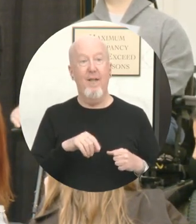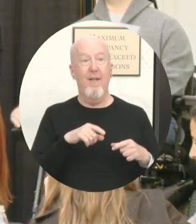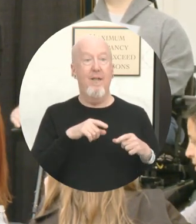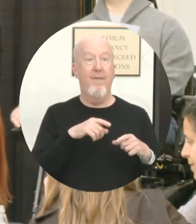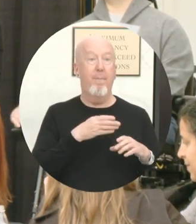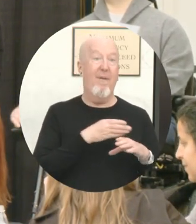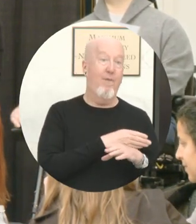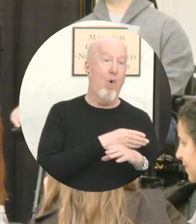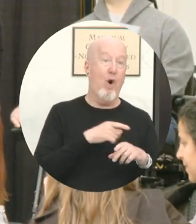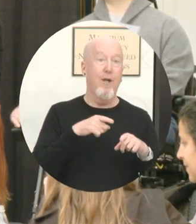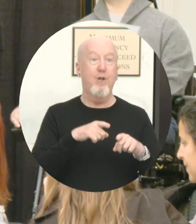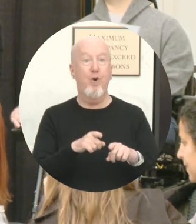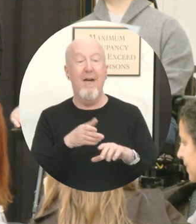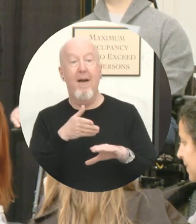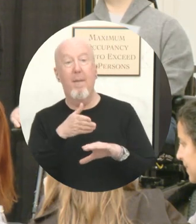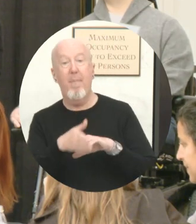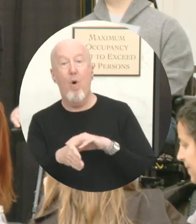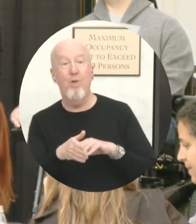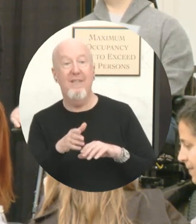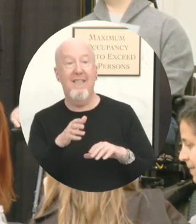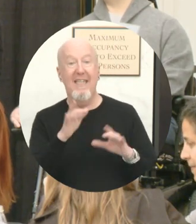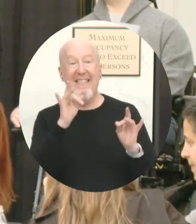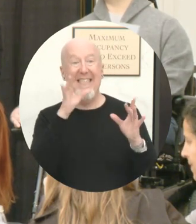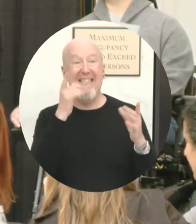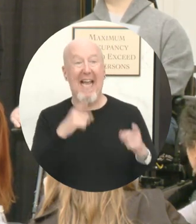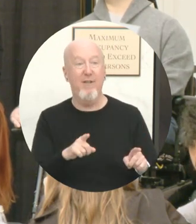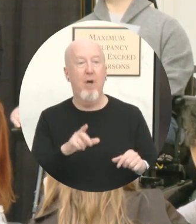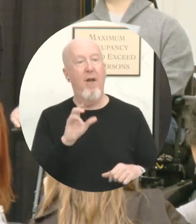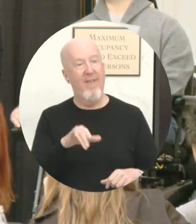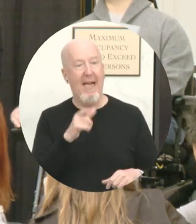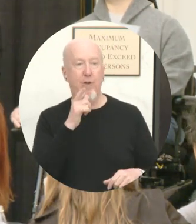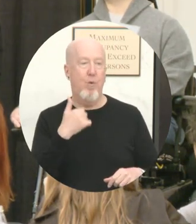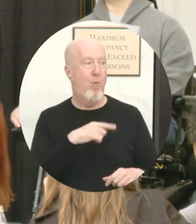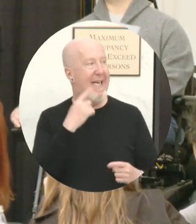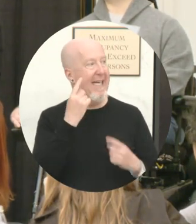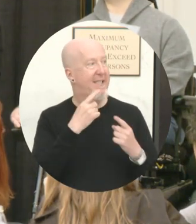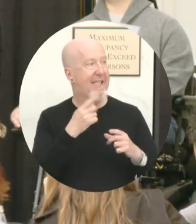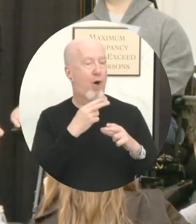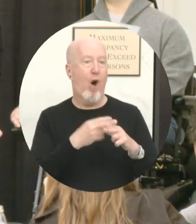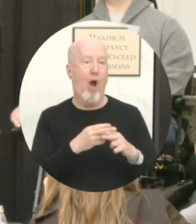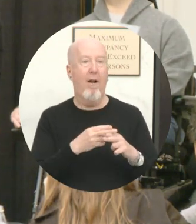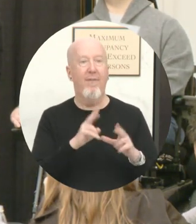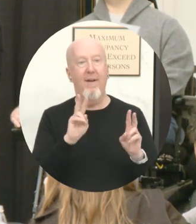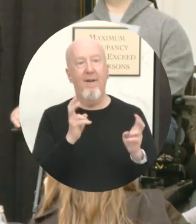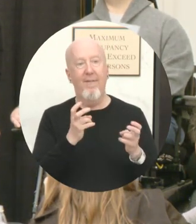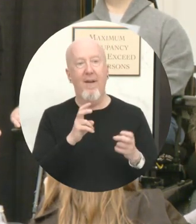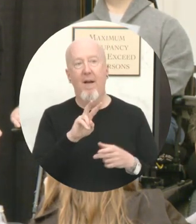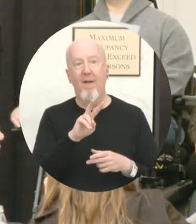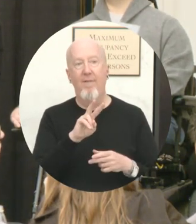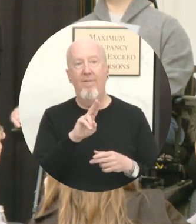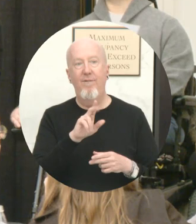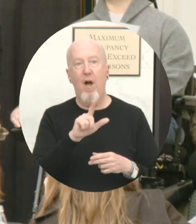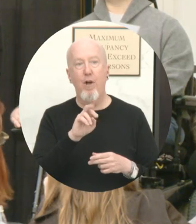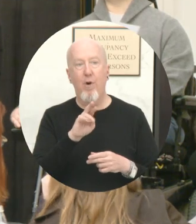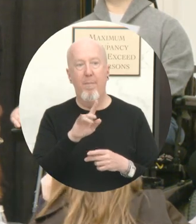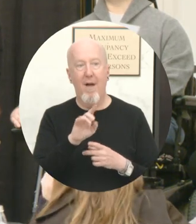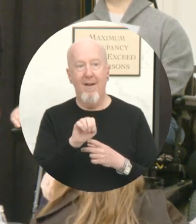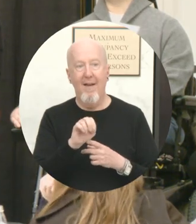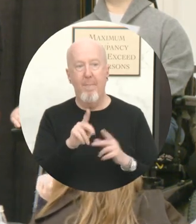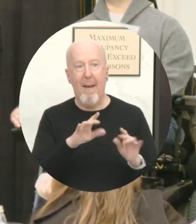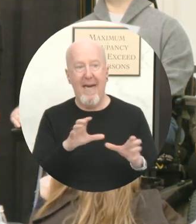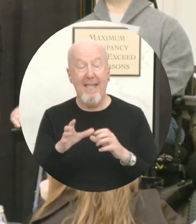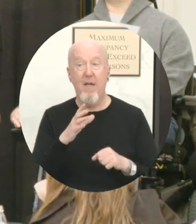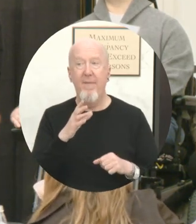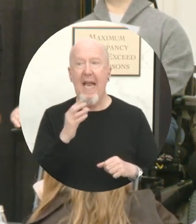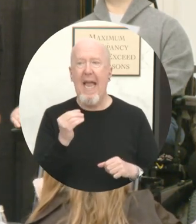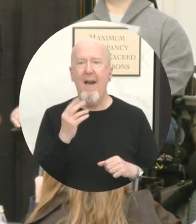before, during, and post-disasters are who we consider vulnerable population. And more importantly is, why is it